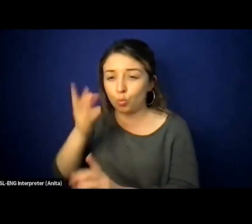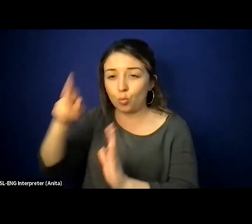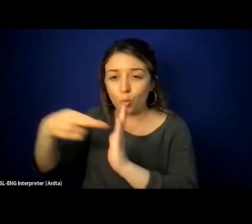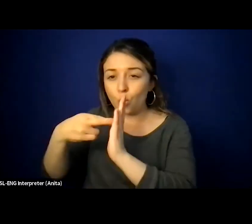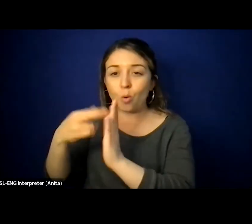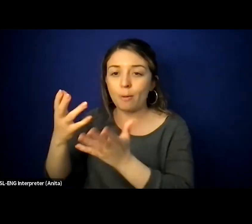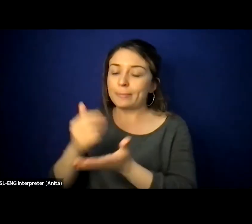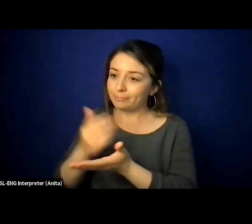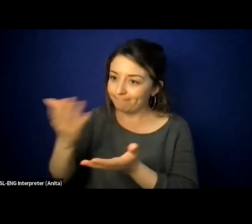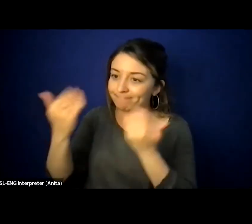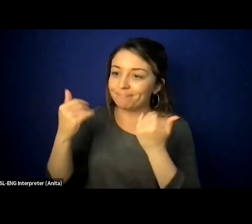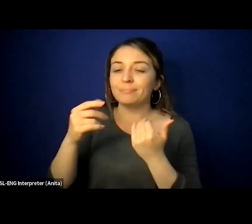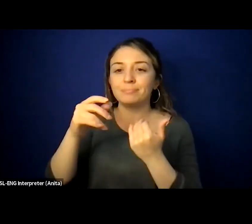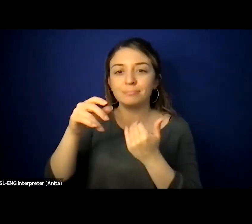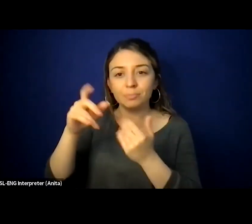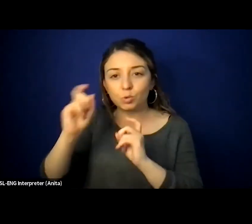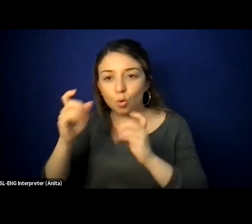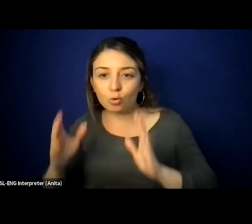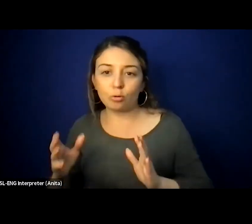help make it so.